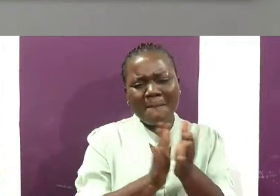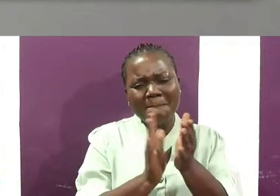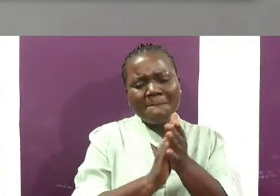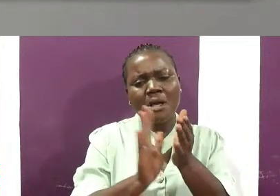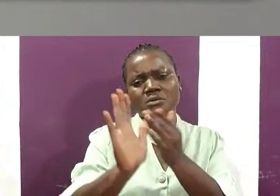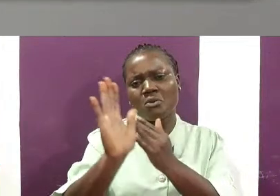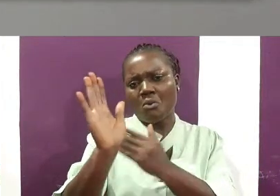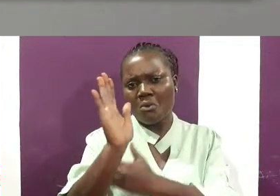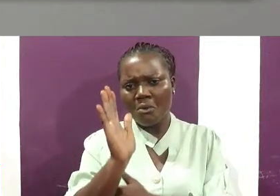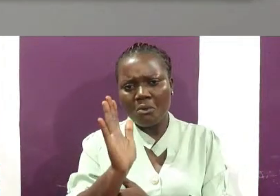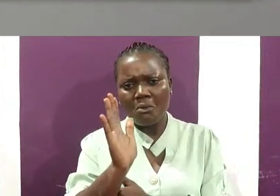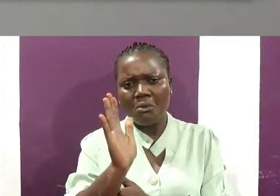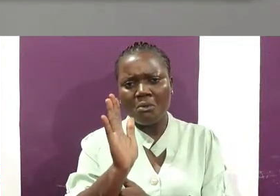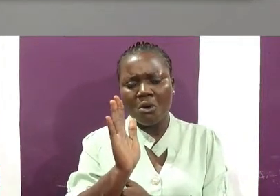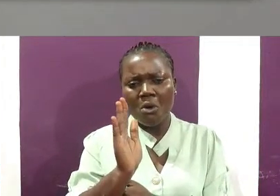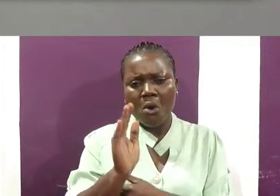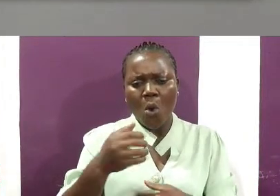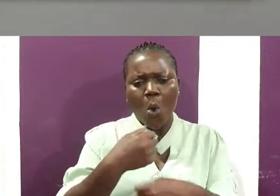saved.